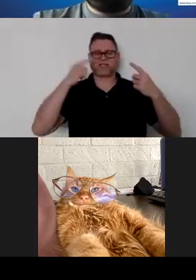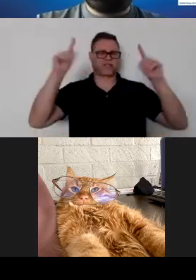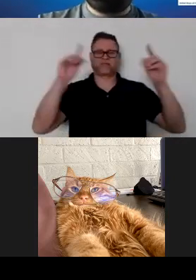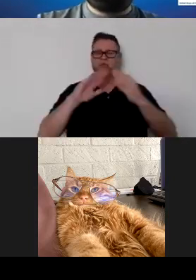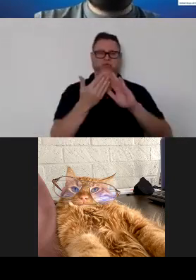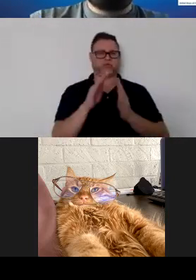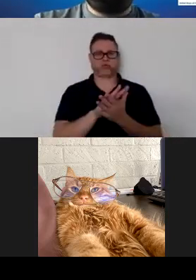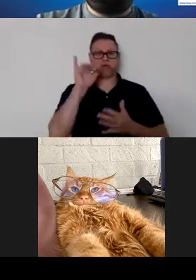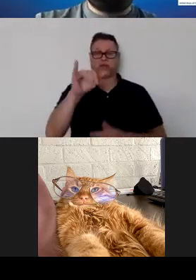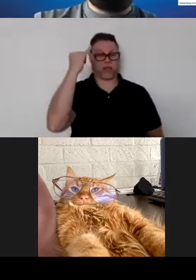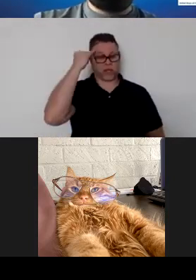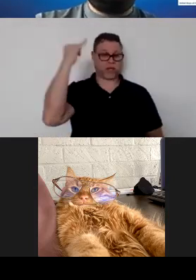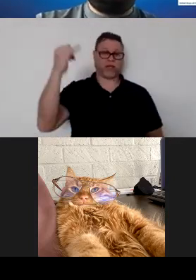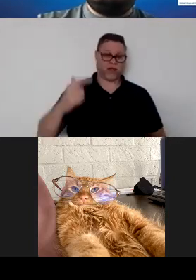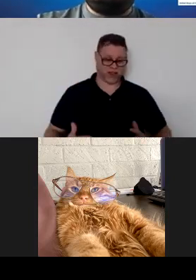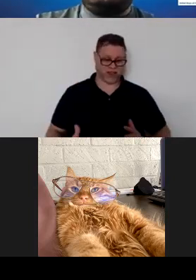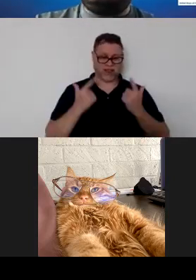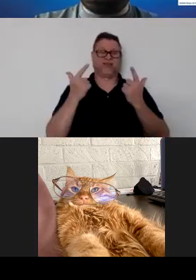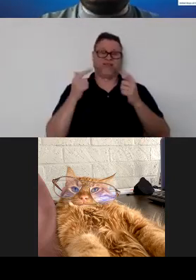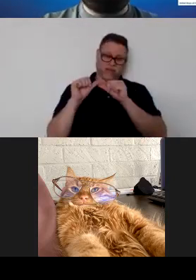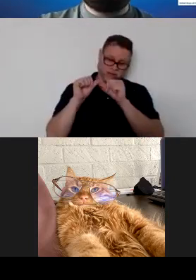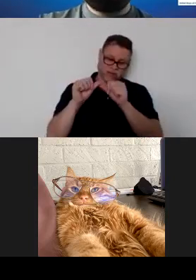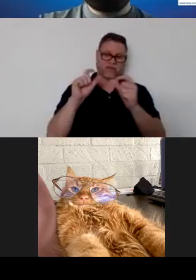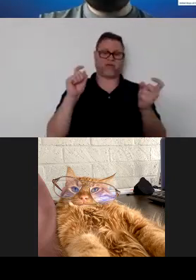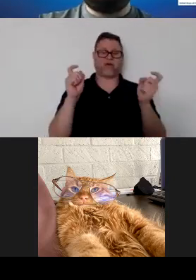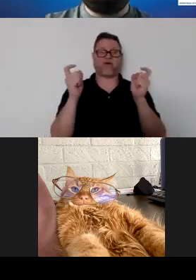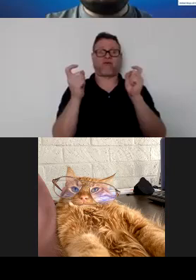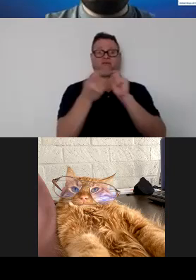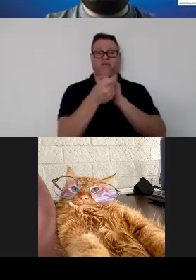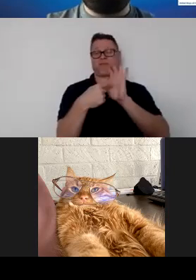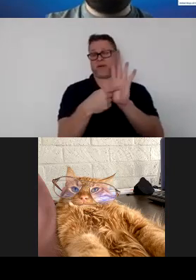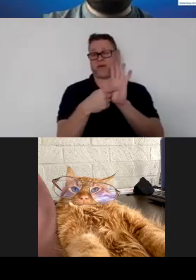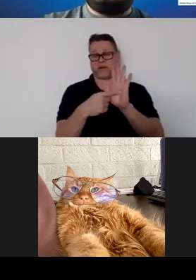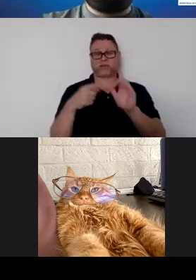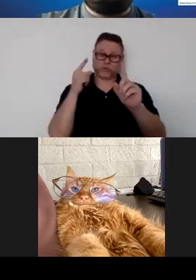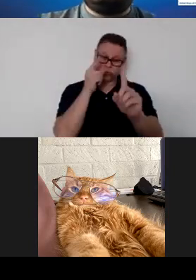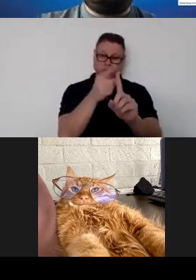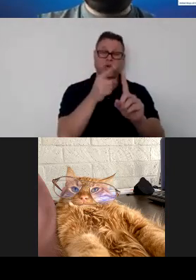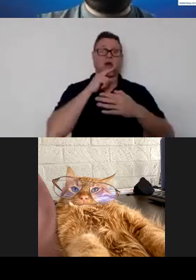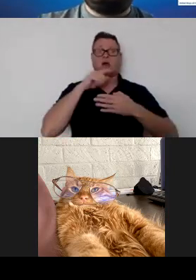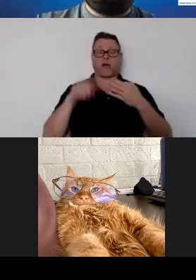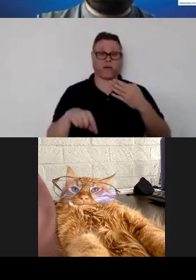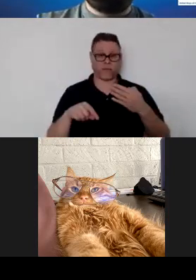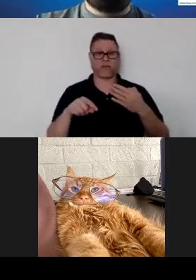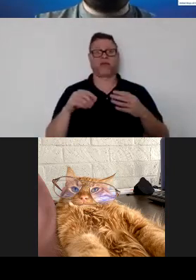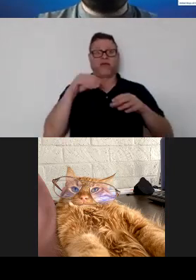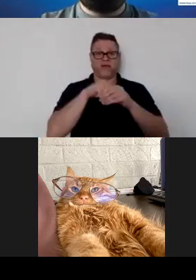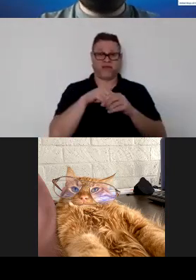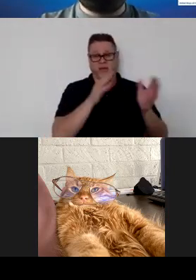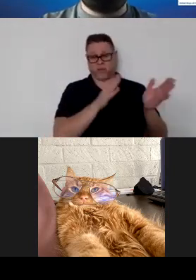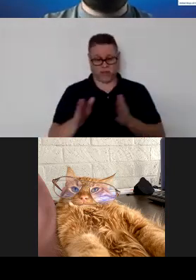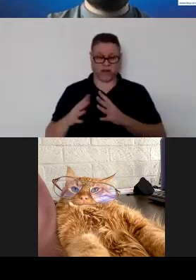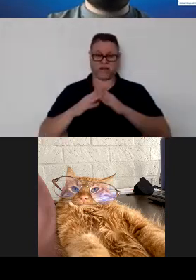is the idea that it is a living, constantly evolving model. Targeted outcomes that were outlined in the planning and